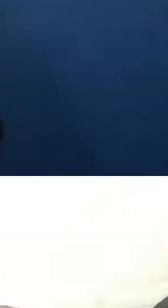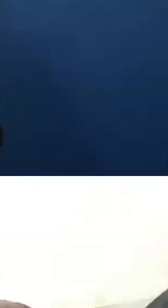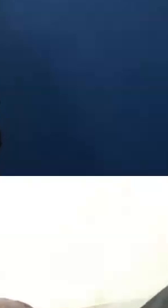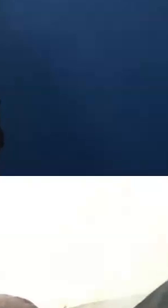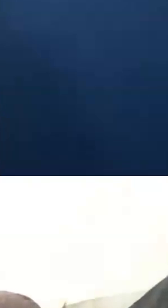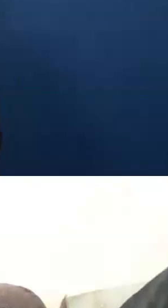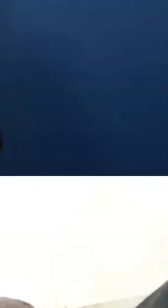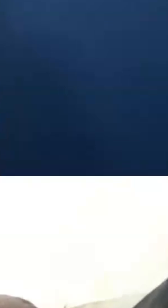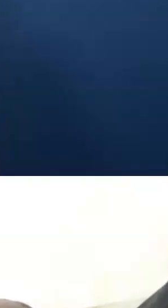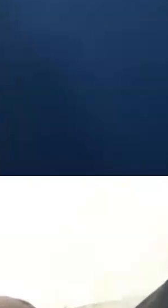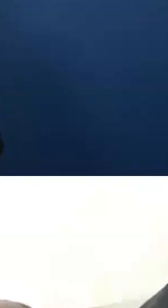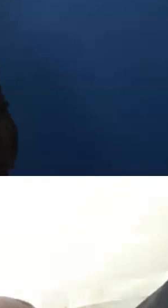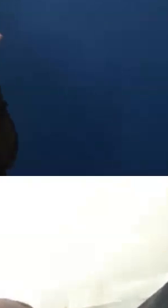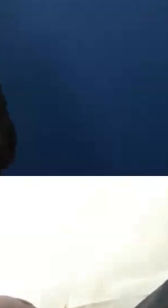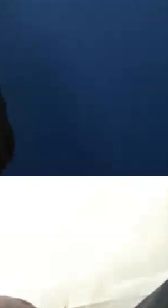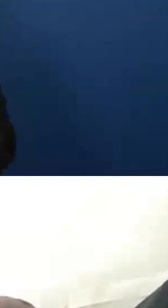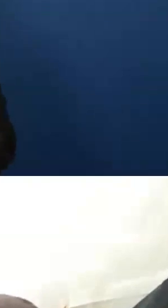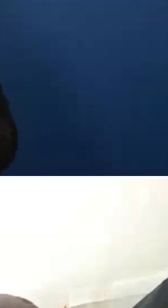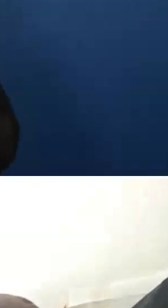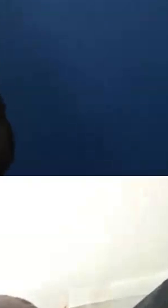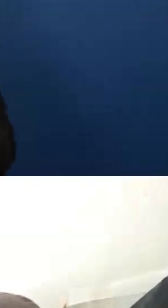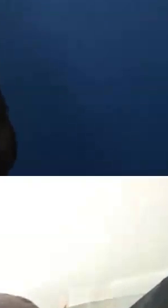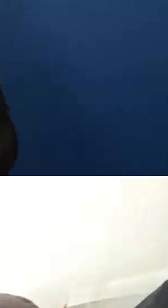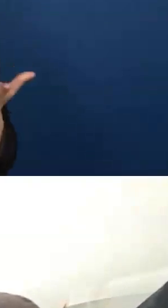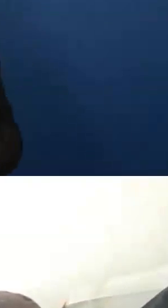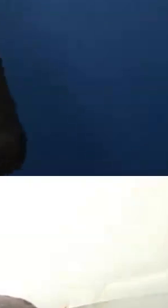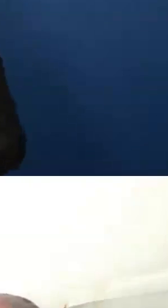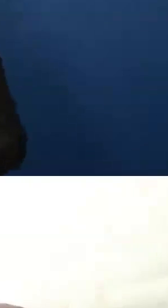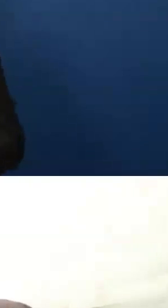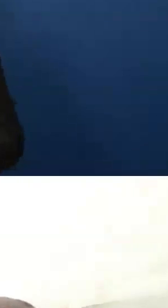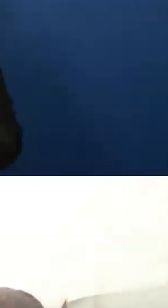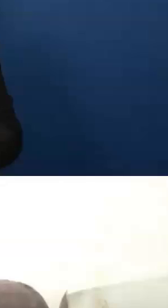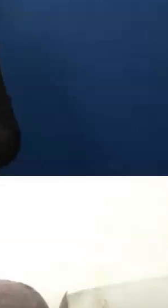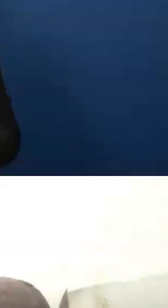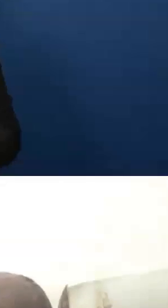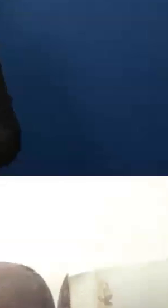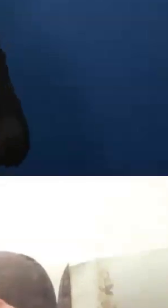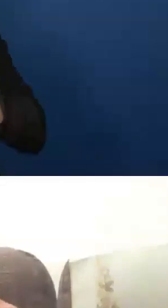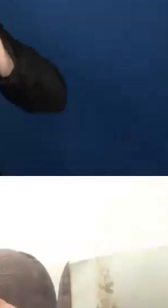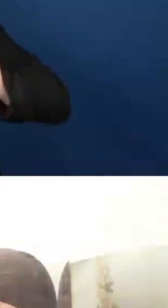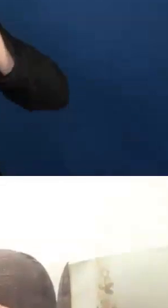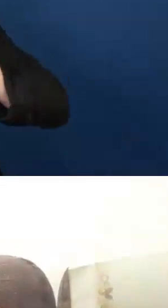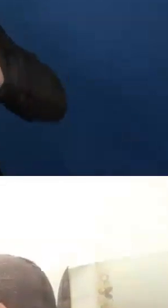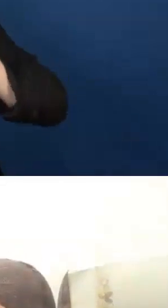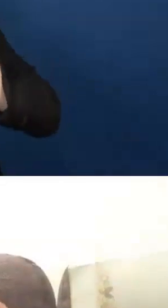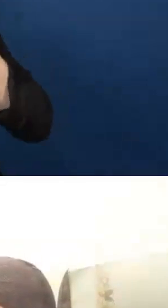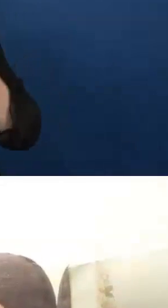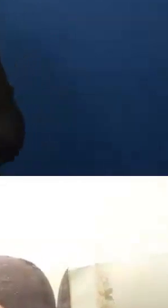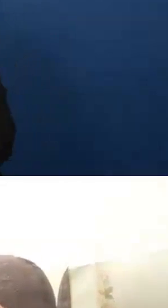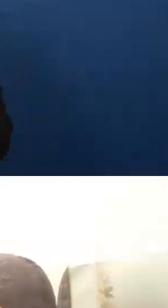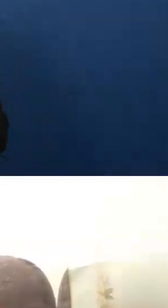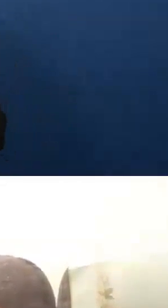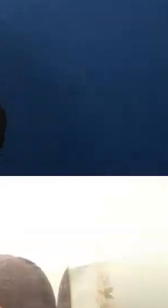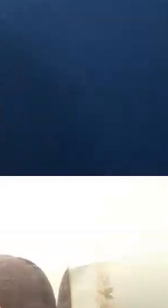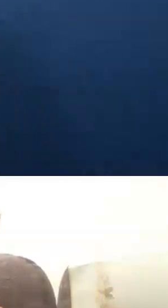different communication methods like deaf-blind alphabet, sign language, hands-on signing, spoken language. There's